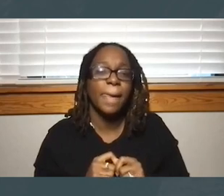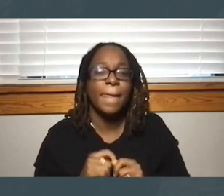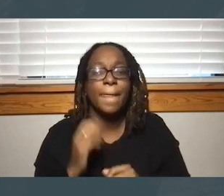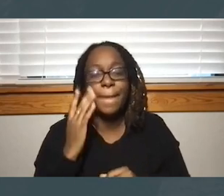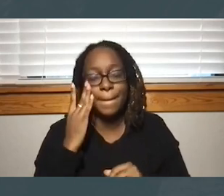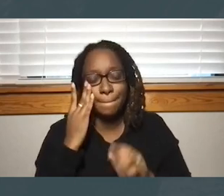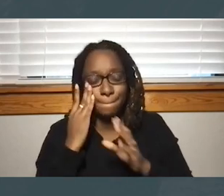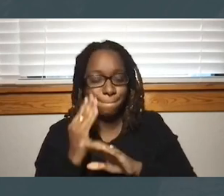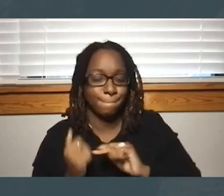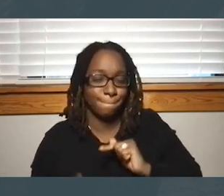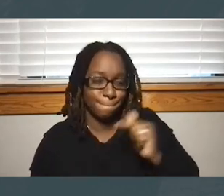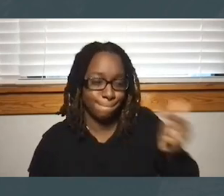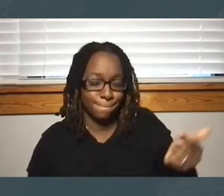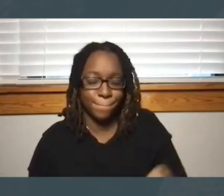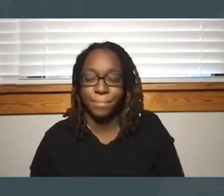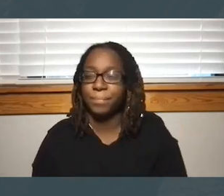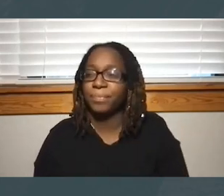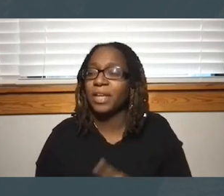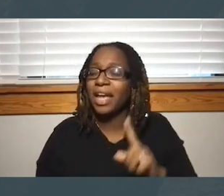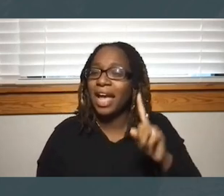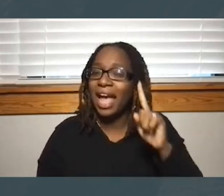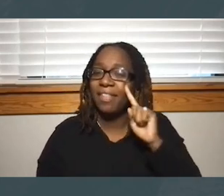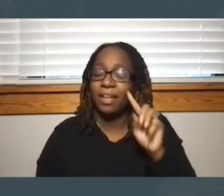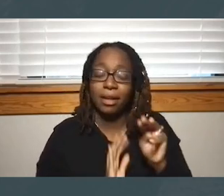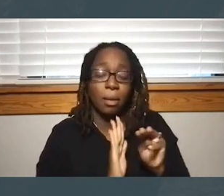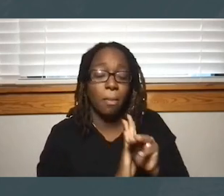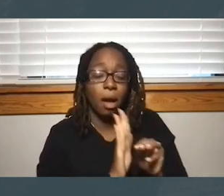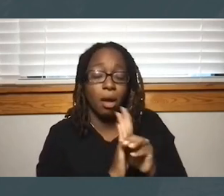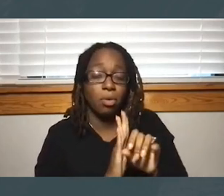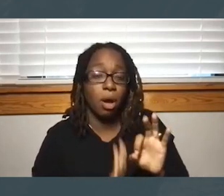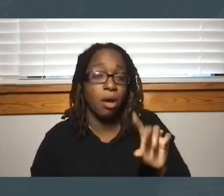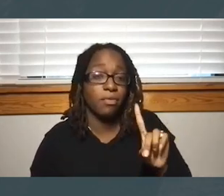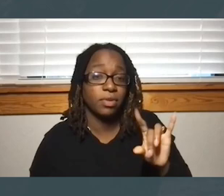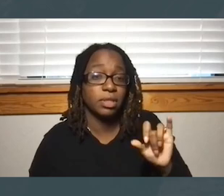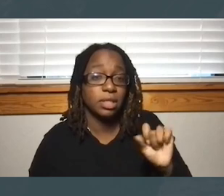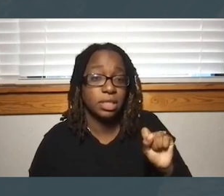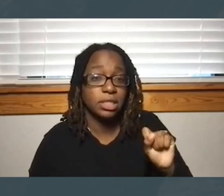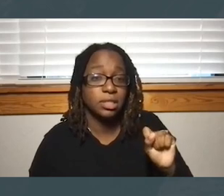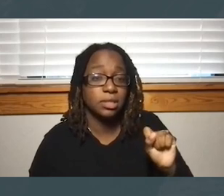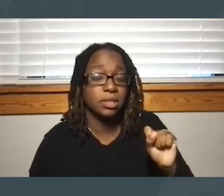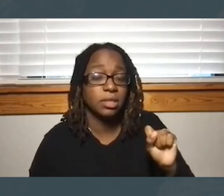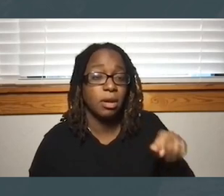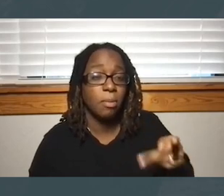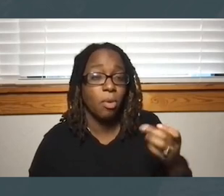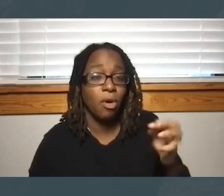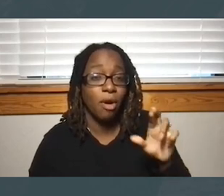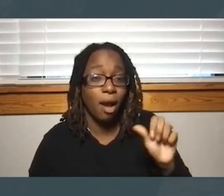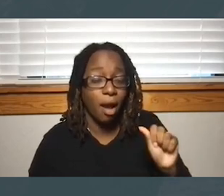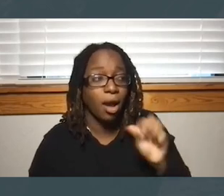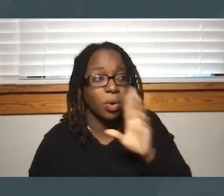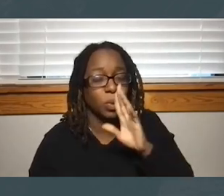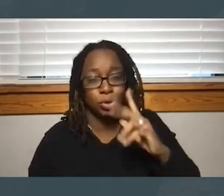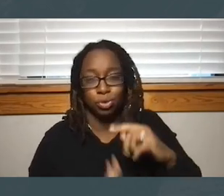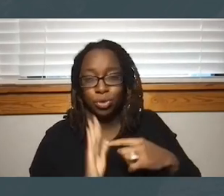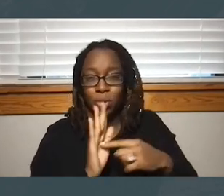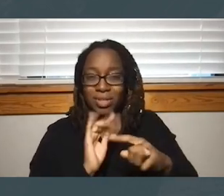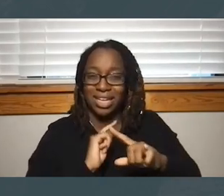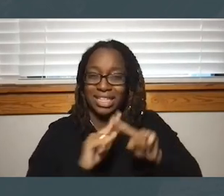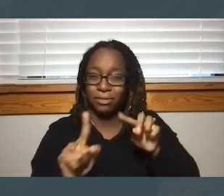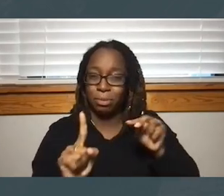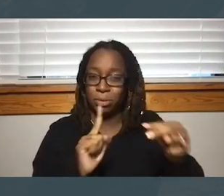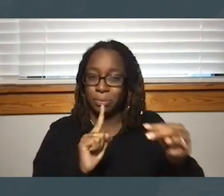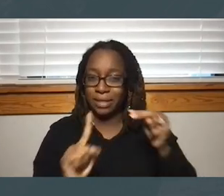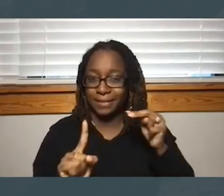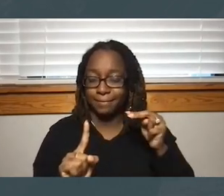what the model of the diaspora offers is perhaps another angle. And, you know, this idea of